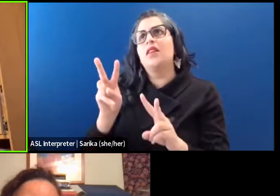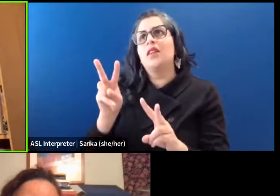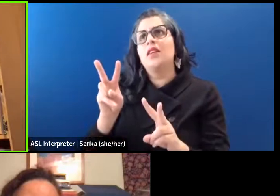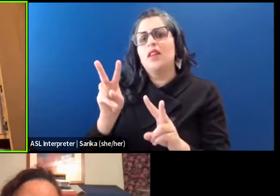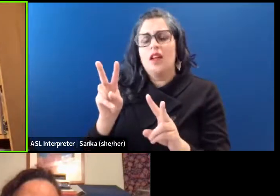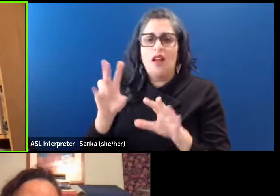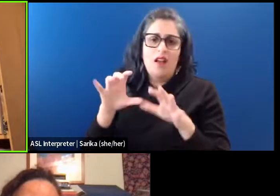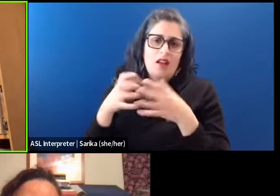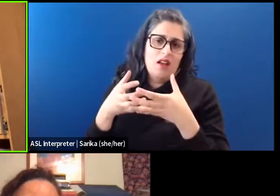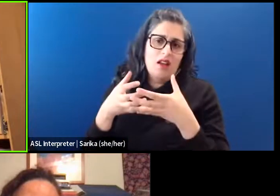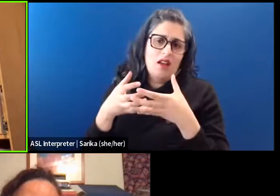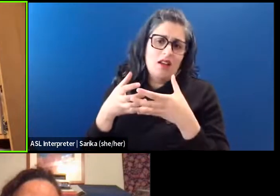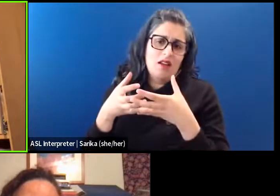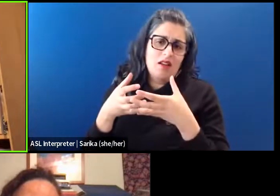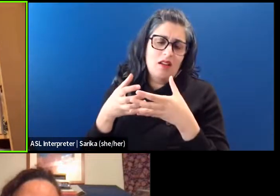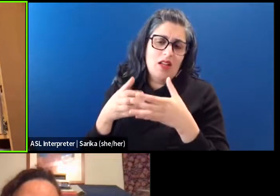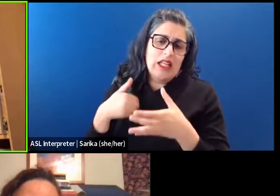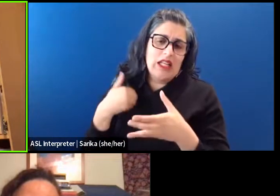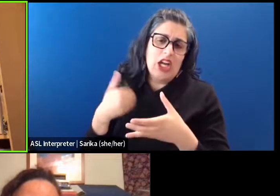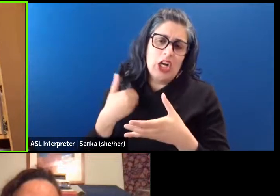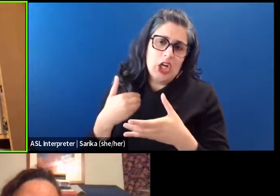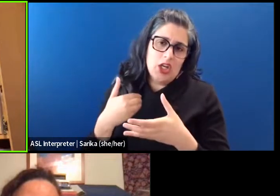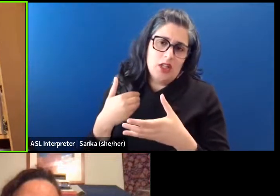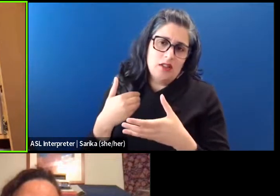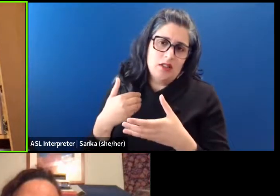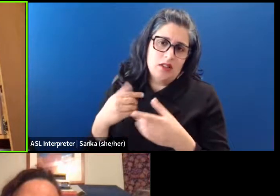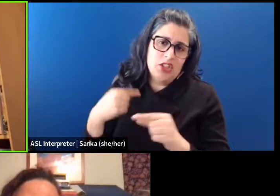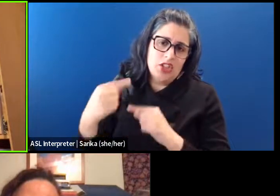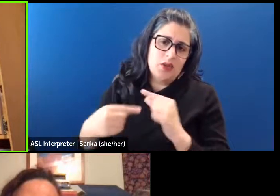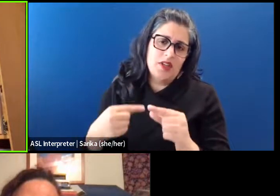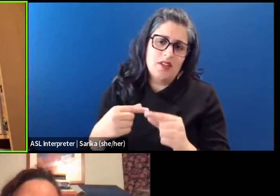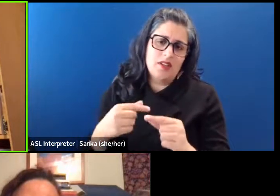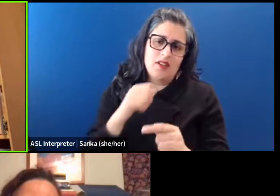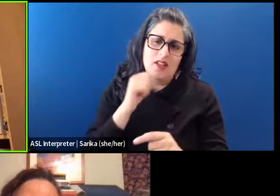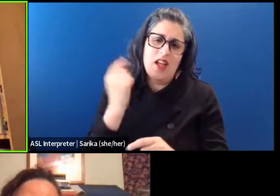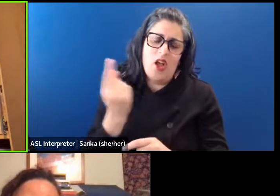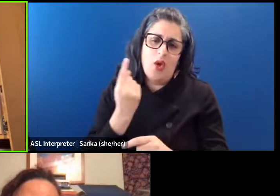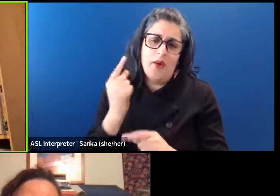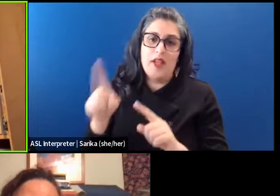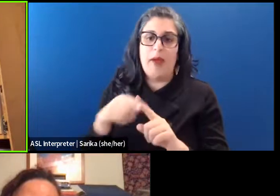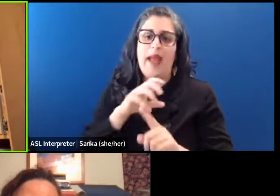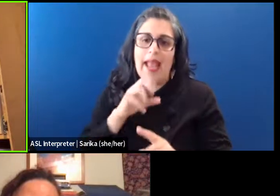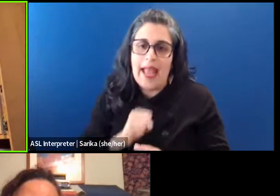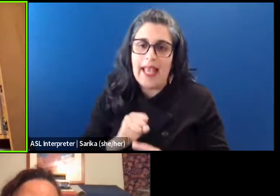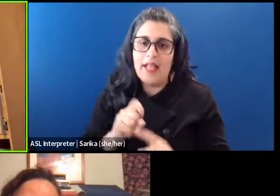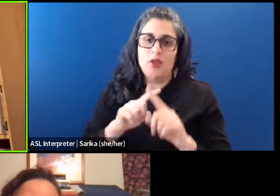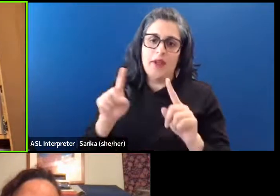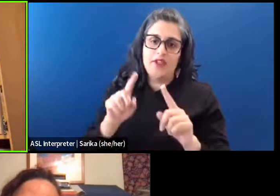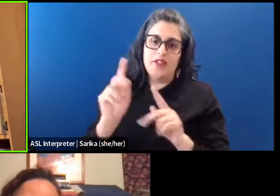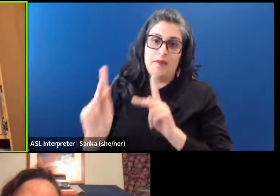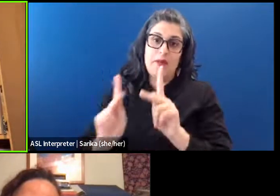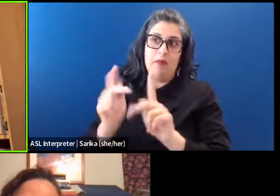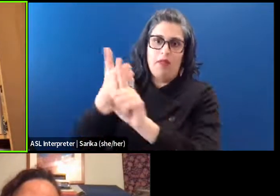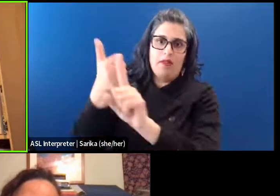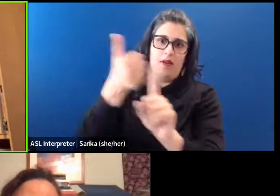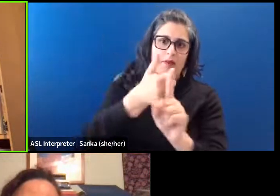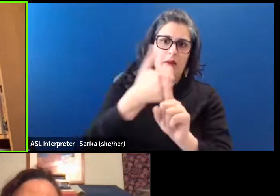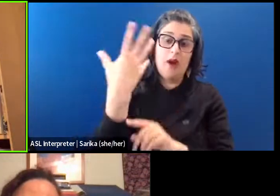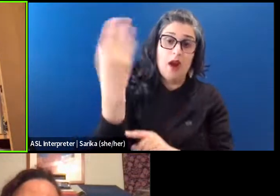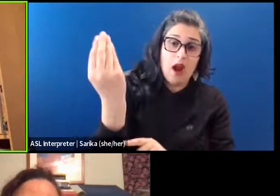I would say, this, like, a younger generation, not always in terms of age, but just people who are